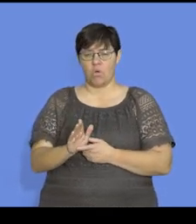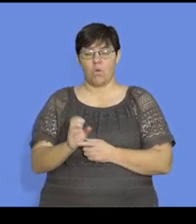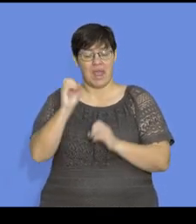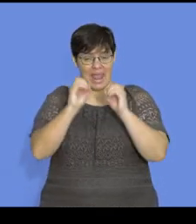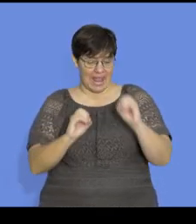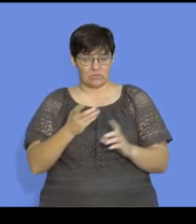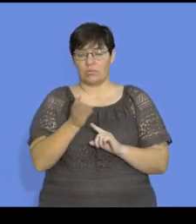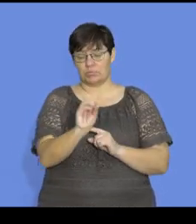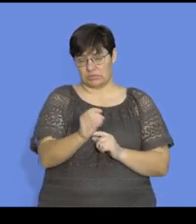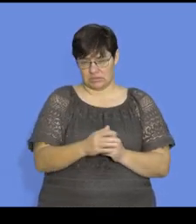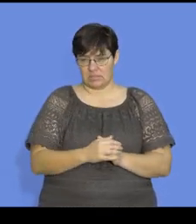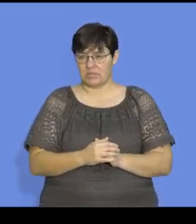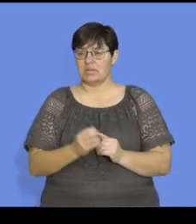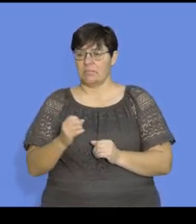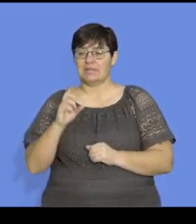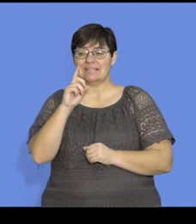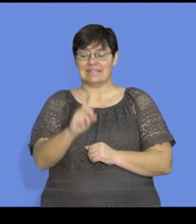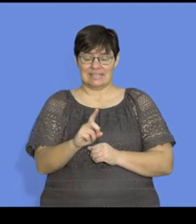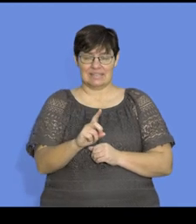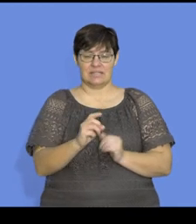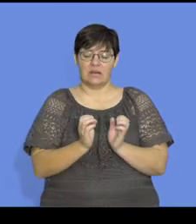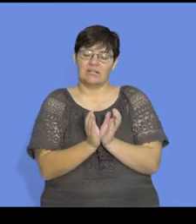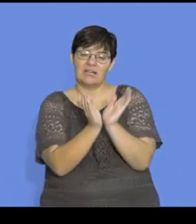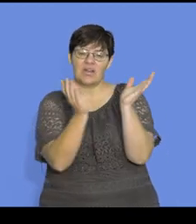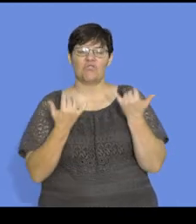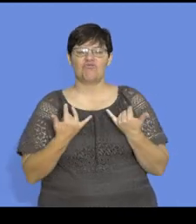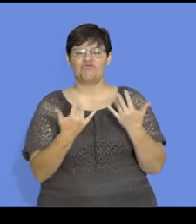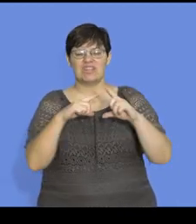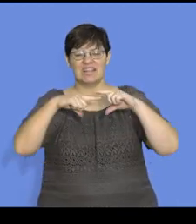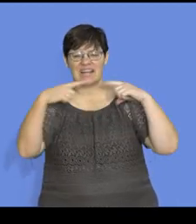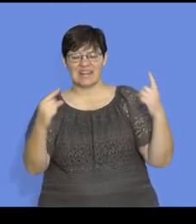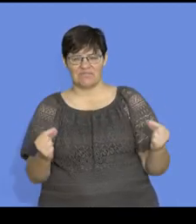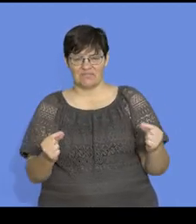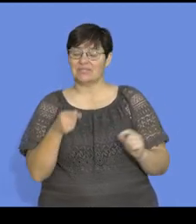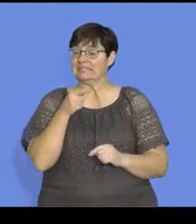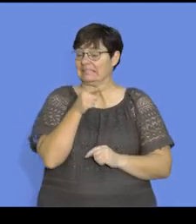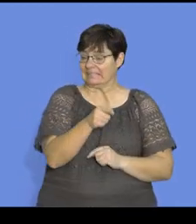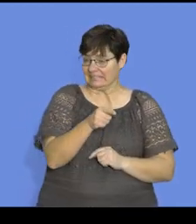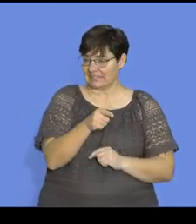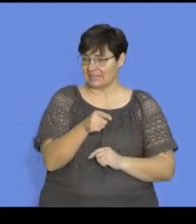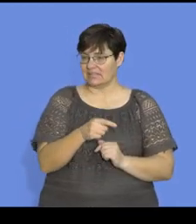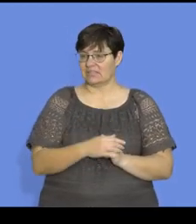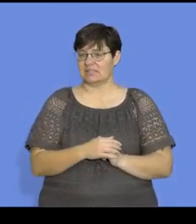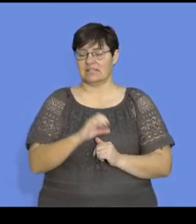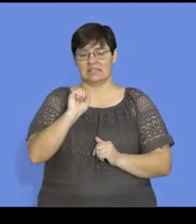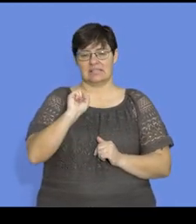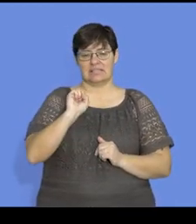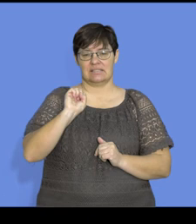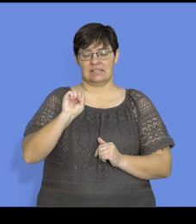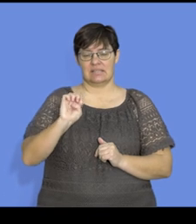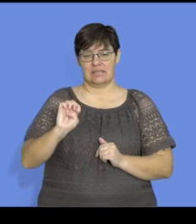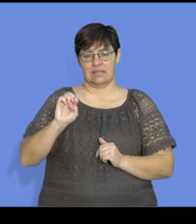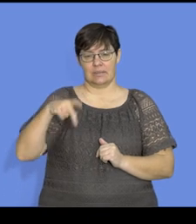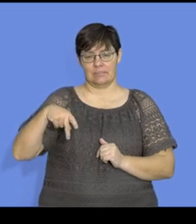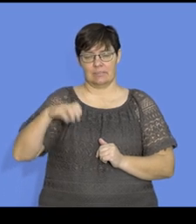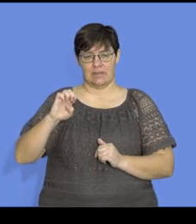would have put that. And number D are those small little green leaves. They are going to be the sepals.